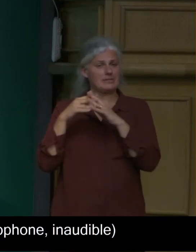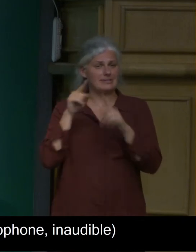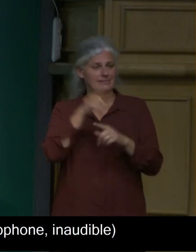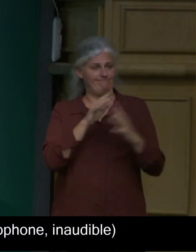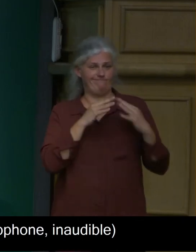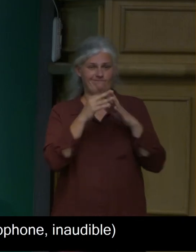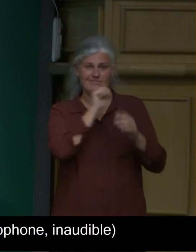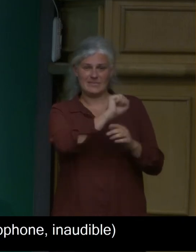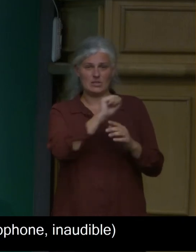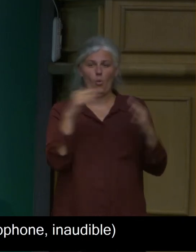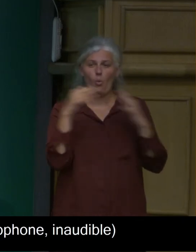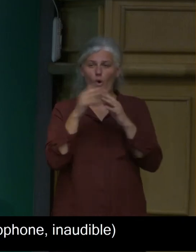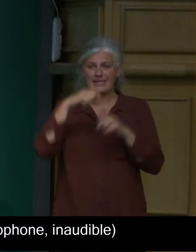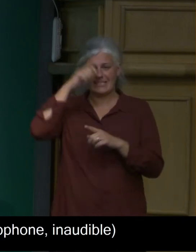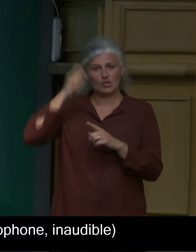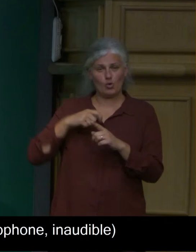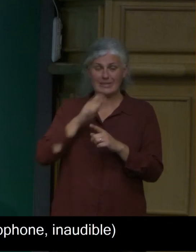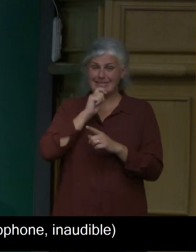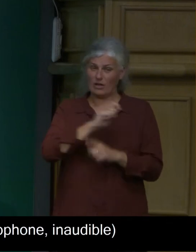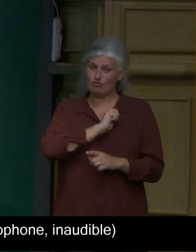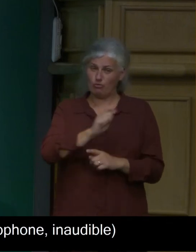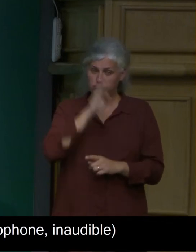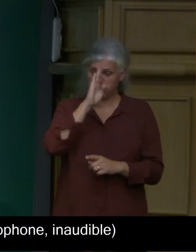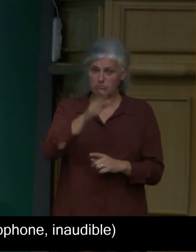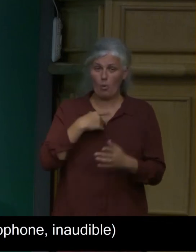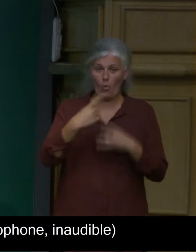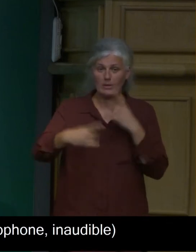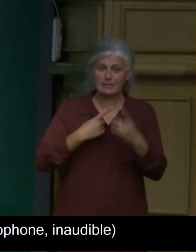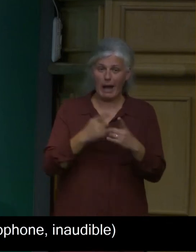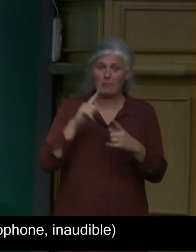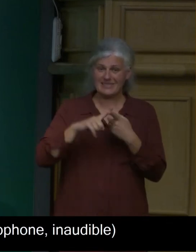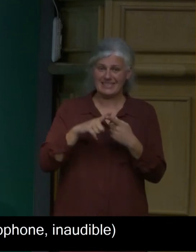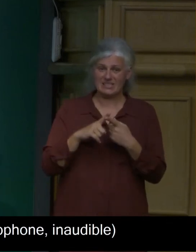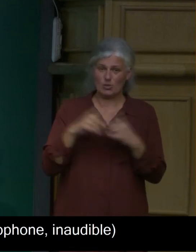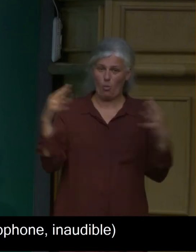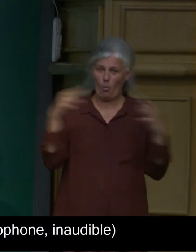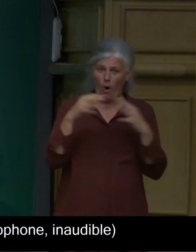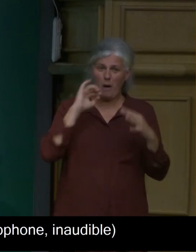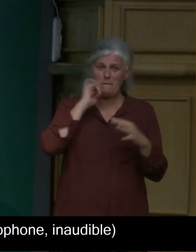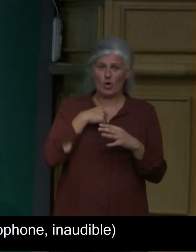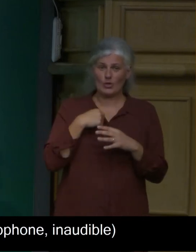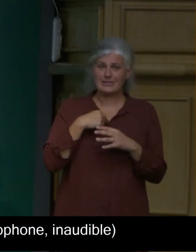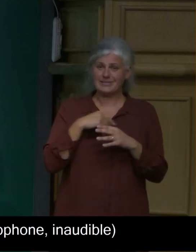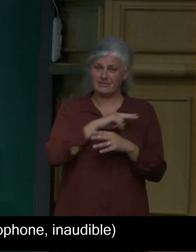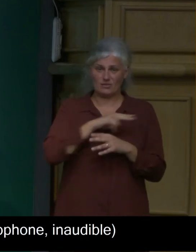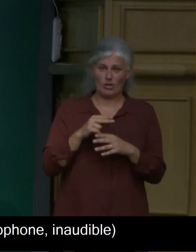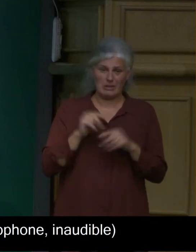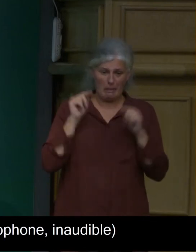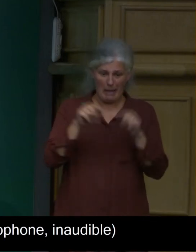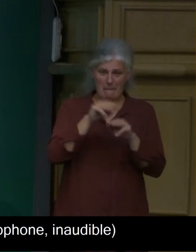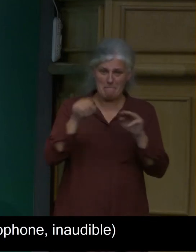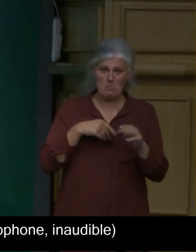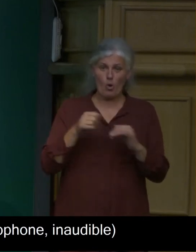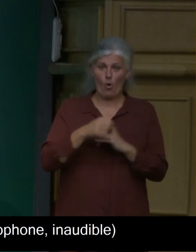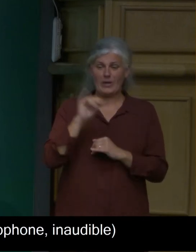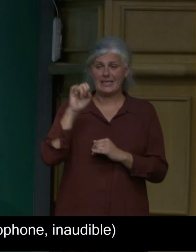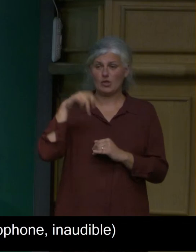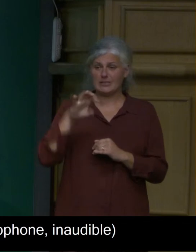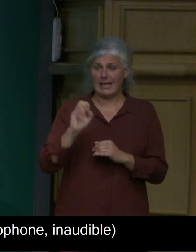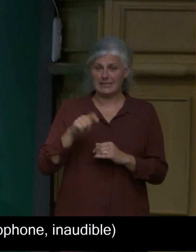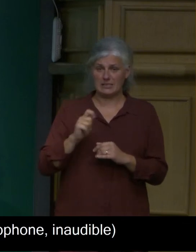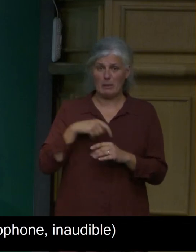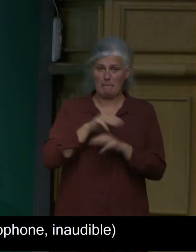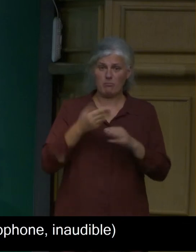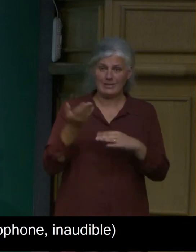unemployed this proxy war in Ukraine tell the truth about what's going on in this proxy war because there's innocent people being killed in the name of Freedom democracy